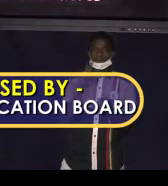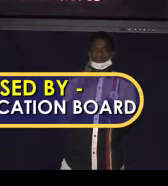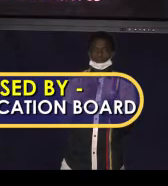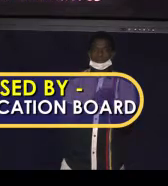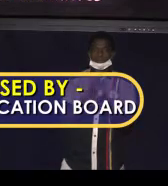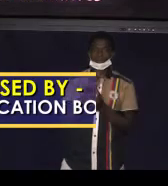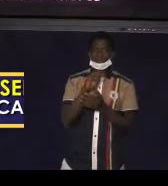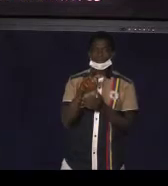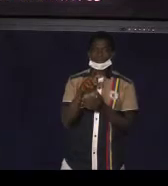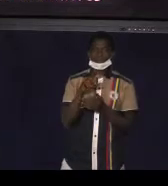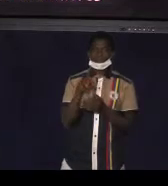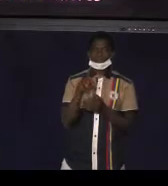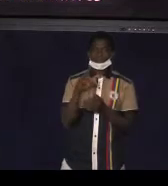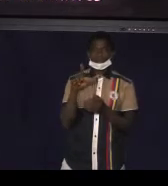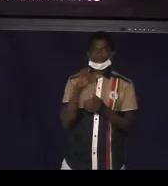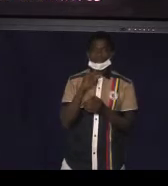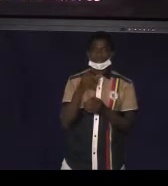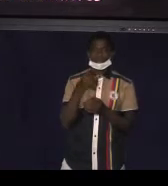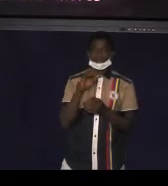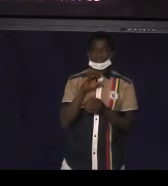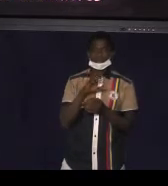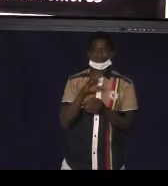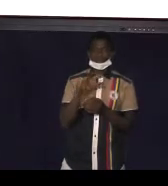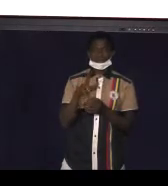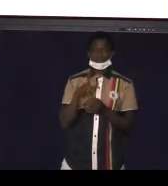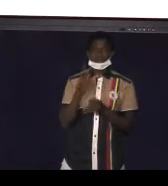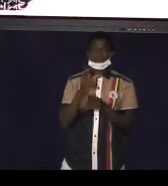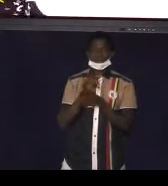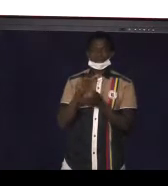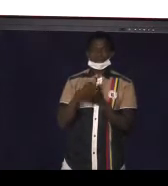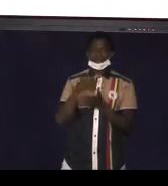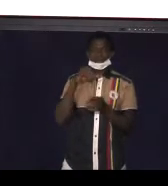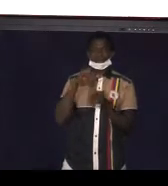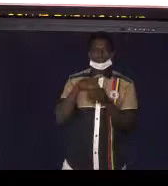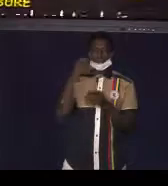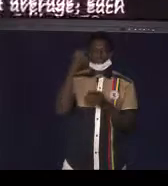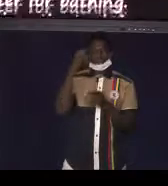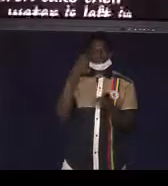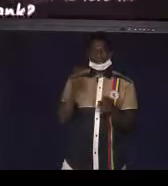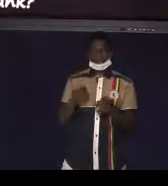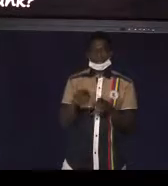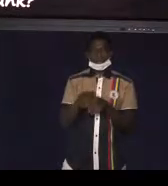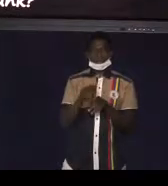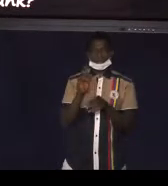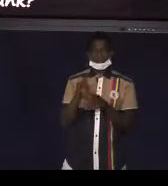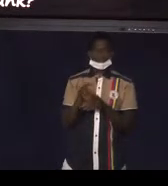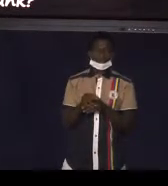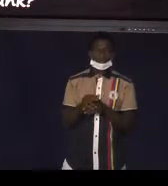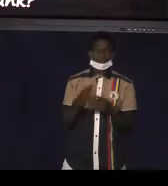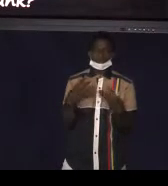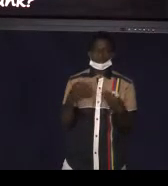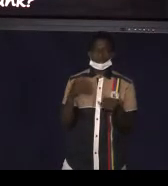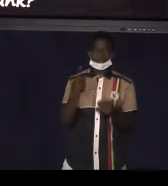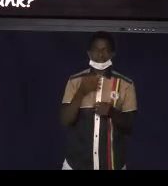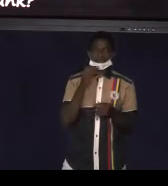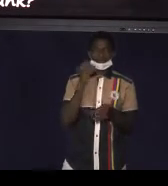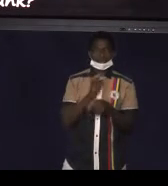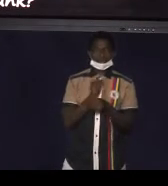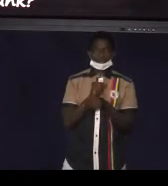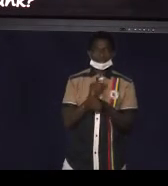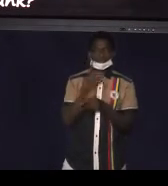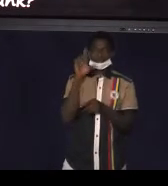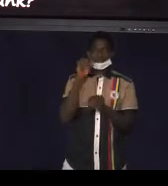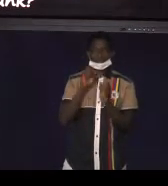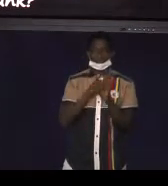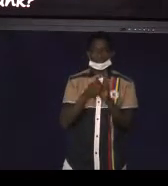1 liter is 100 centiliters to work with. Keep that in mind as you attempt solving this homework. Capture this in